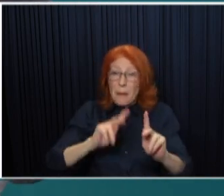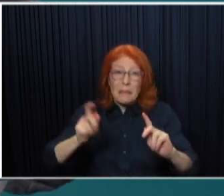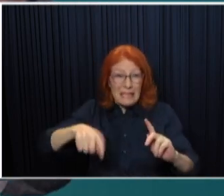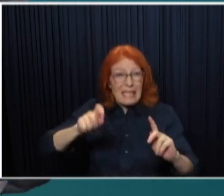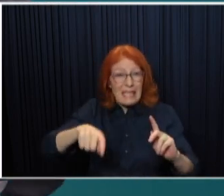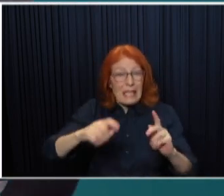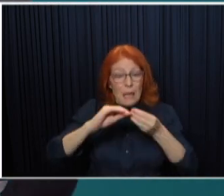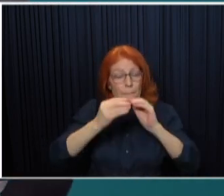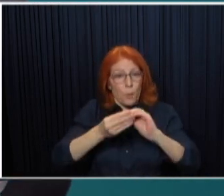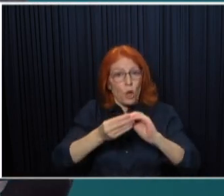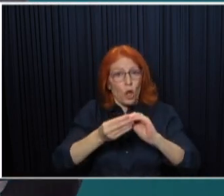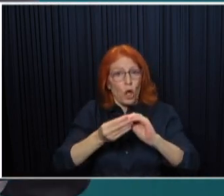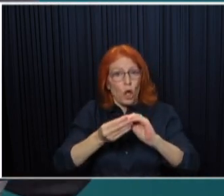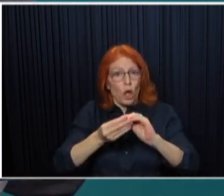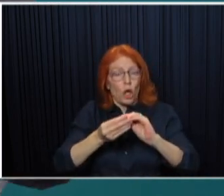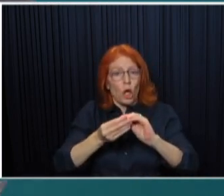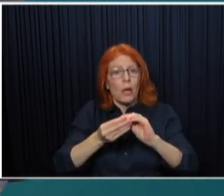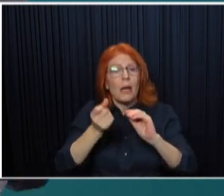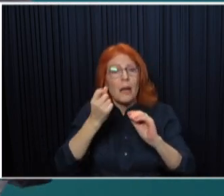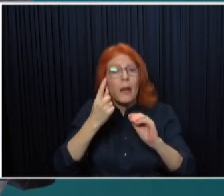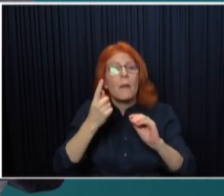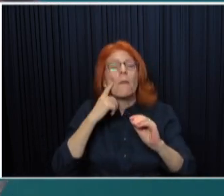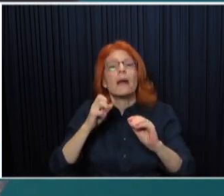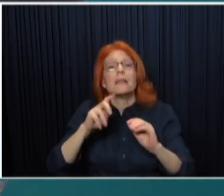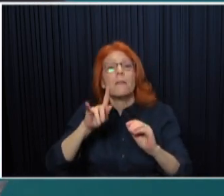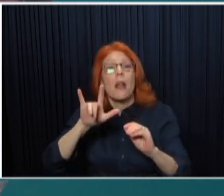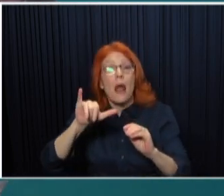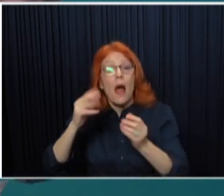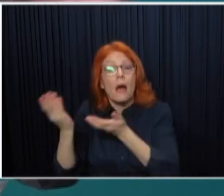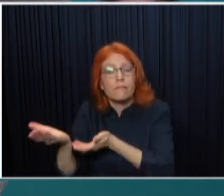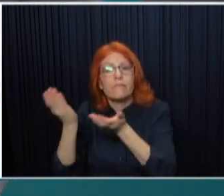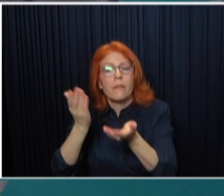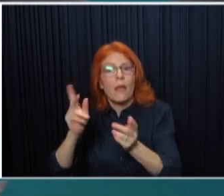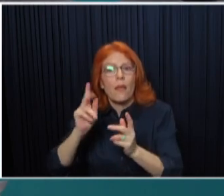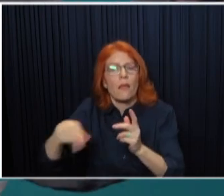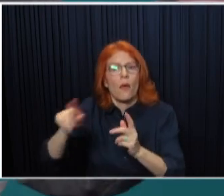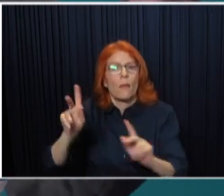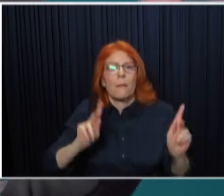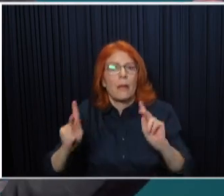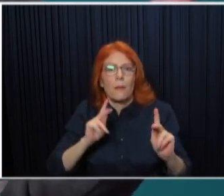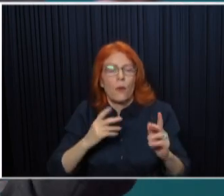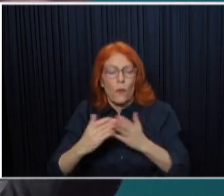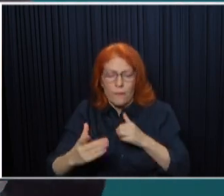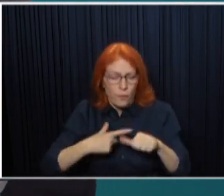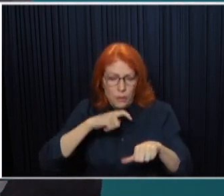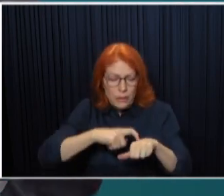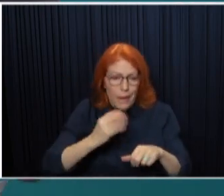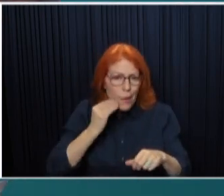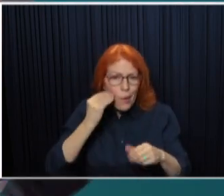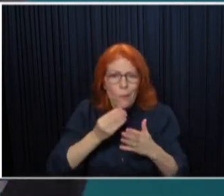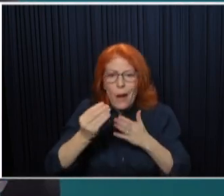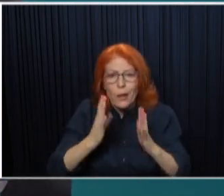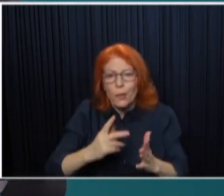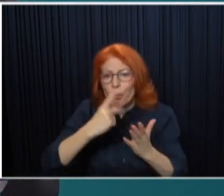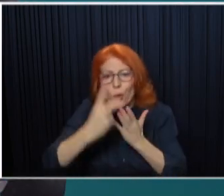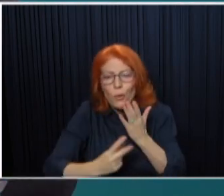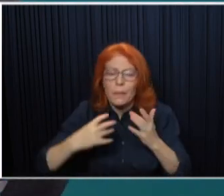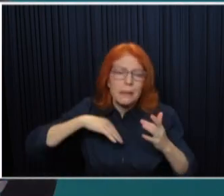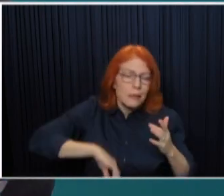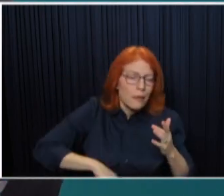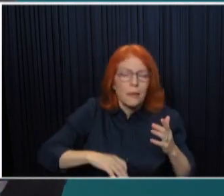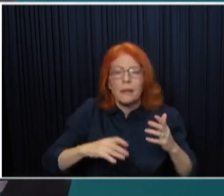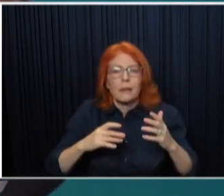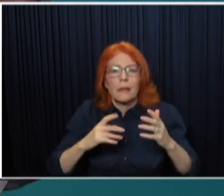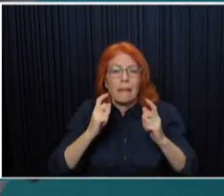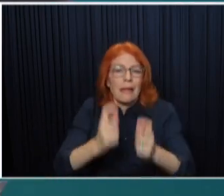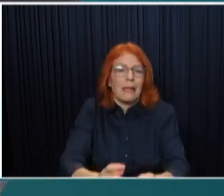the same people wanting it, but the supply, those folks, whatever first-time homebuyer program or whatever incentives that they